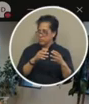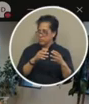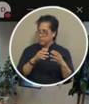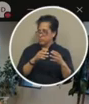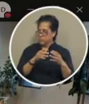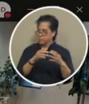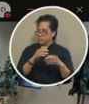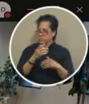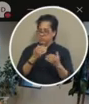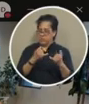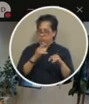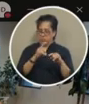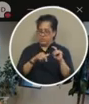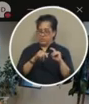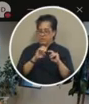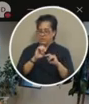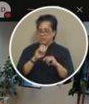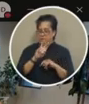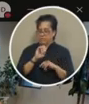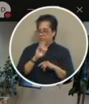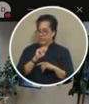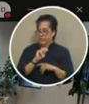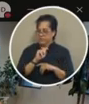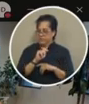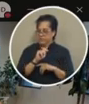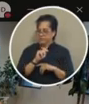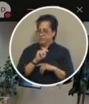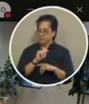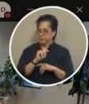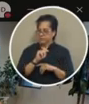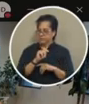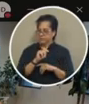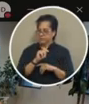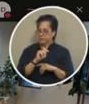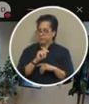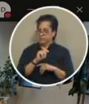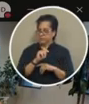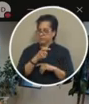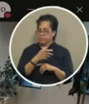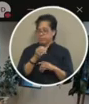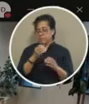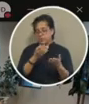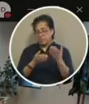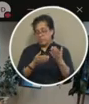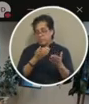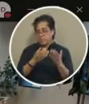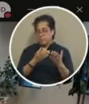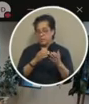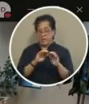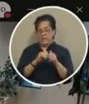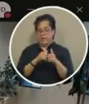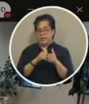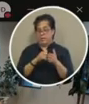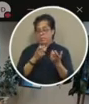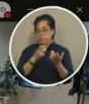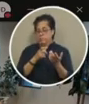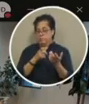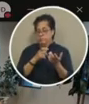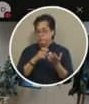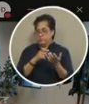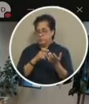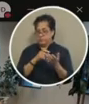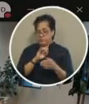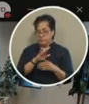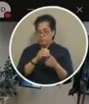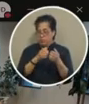kind of protect them. Is there any language to protect the property owner and possibly get paid back